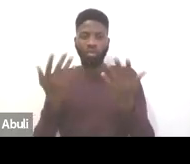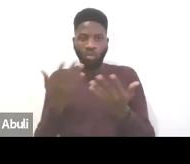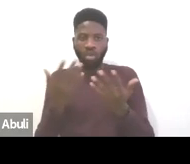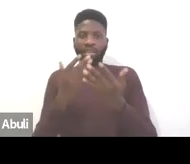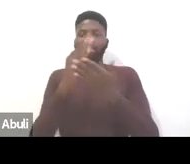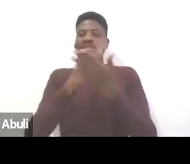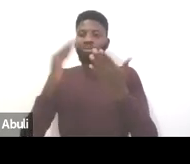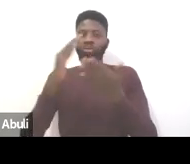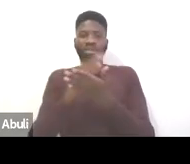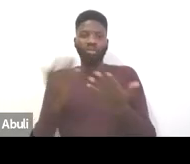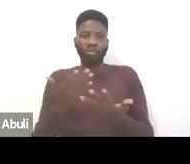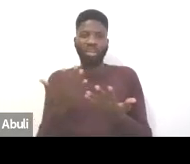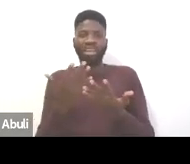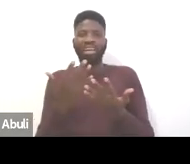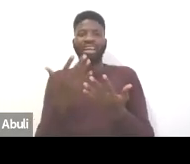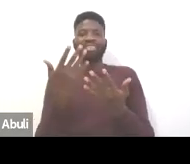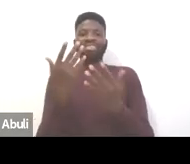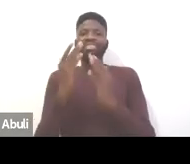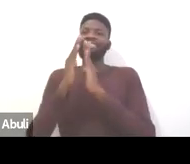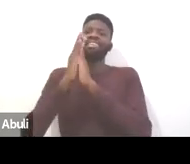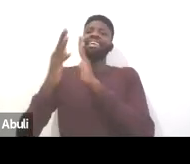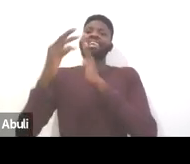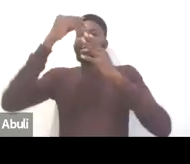start. Someone else?